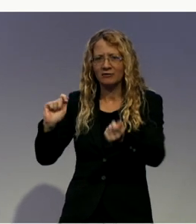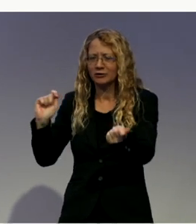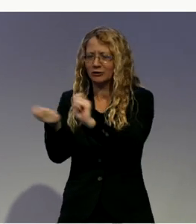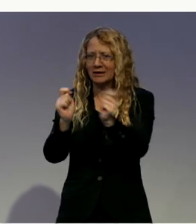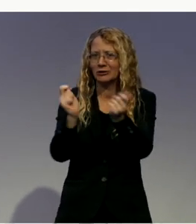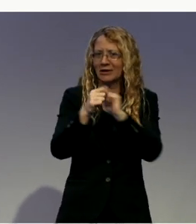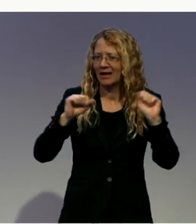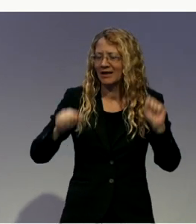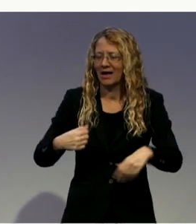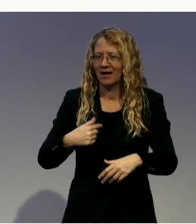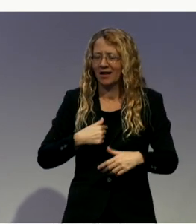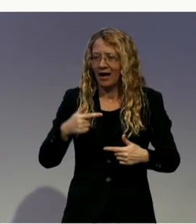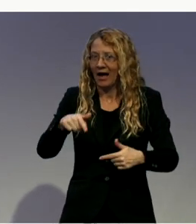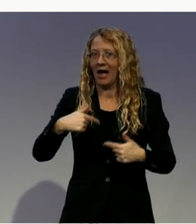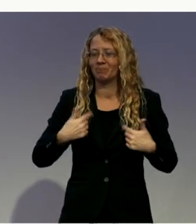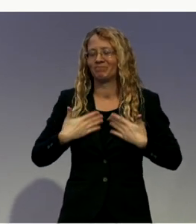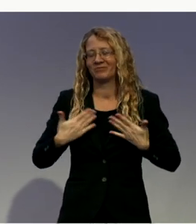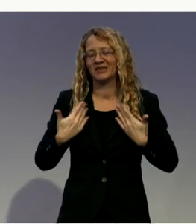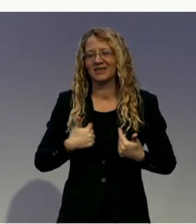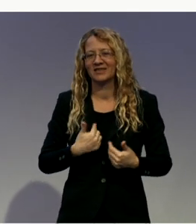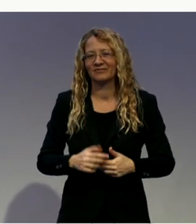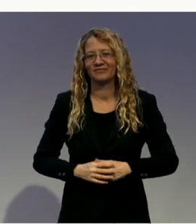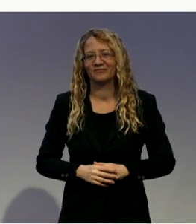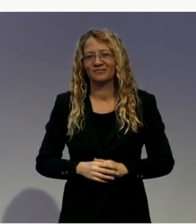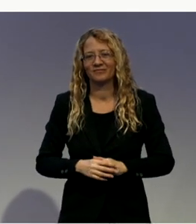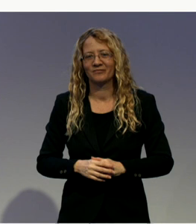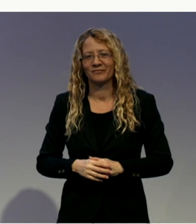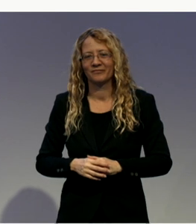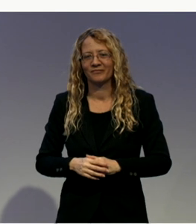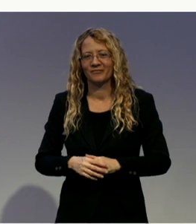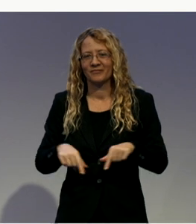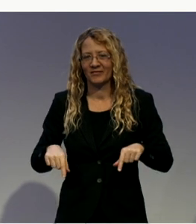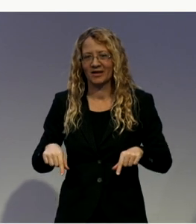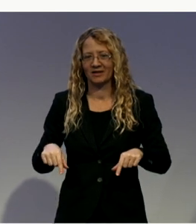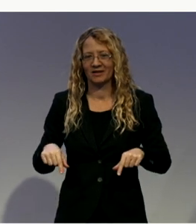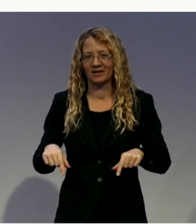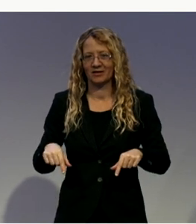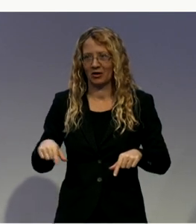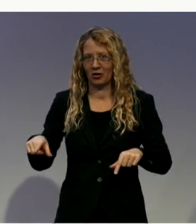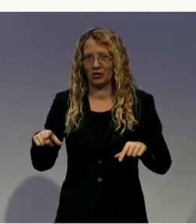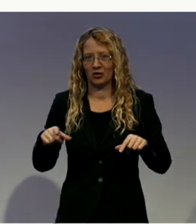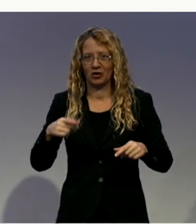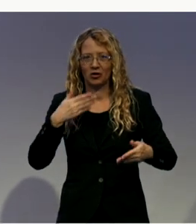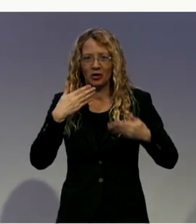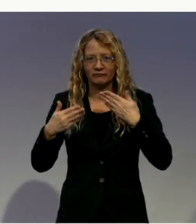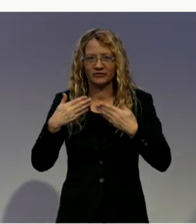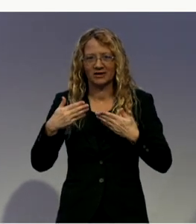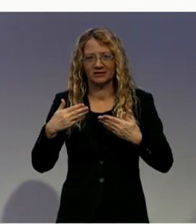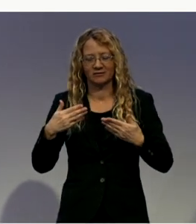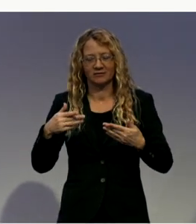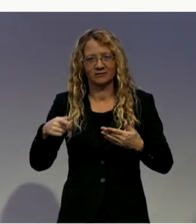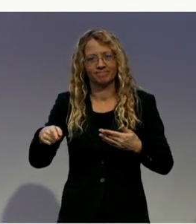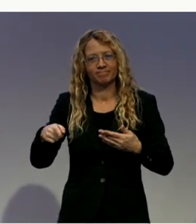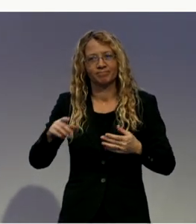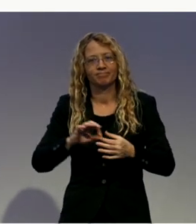in this session about independent living, if we can share more pictures, and I would tell you